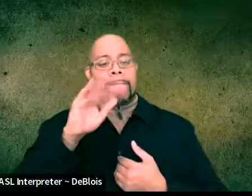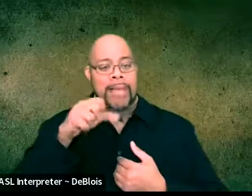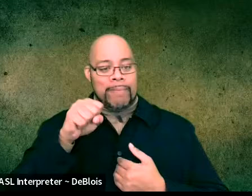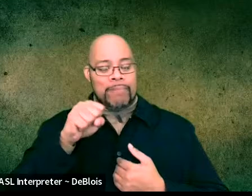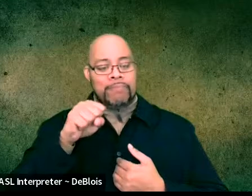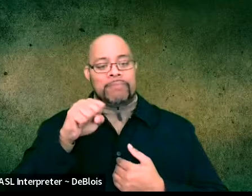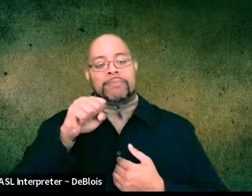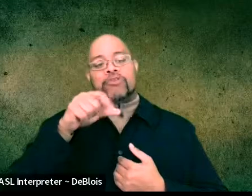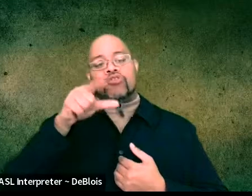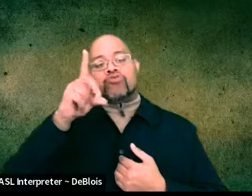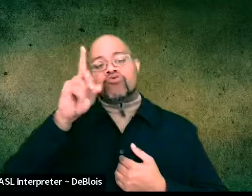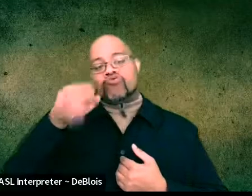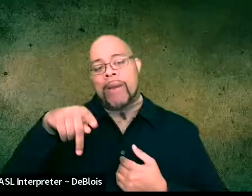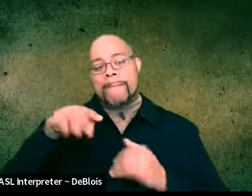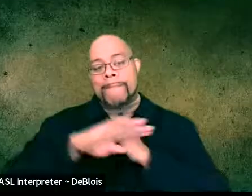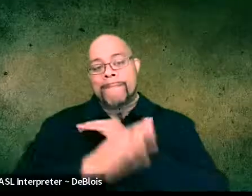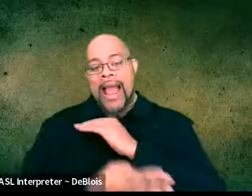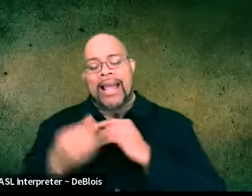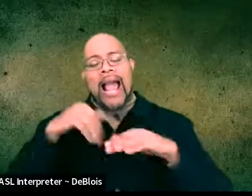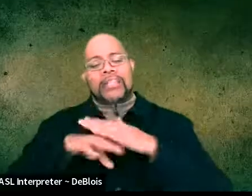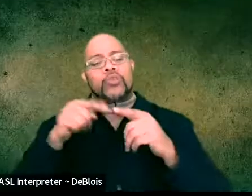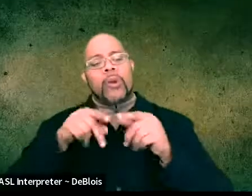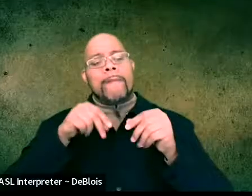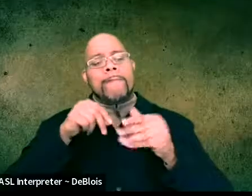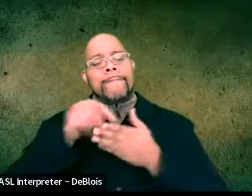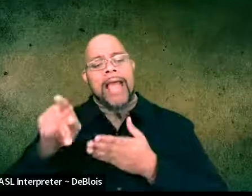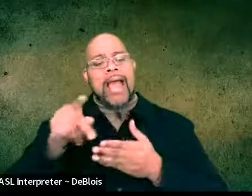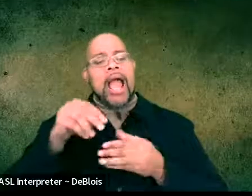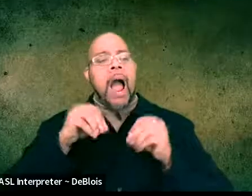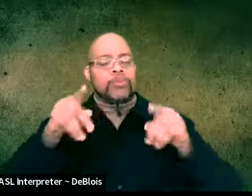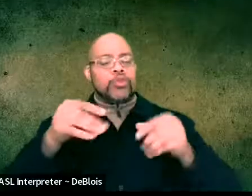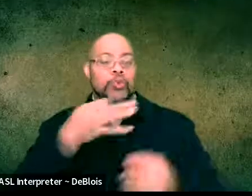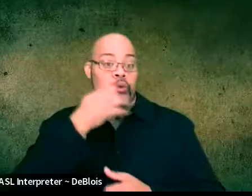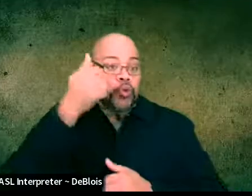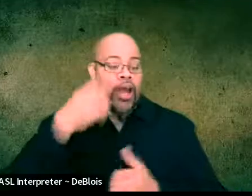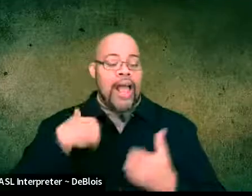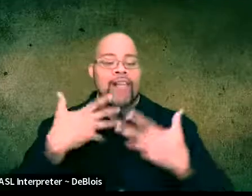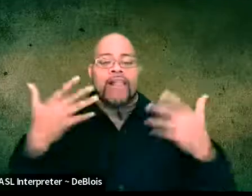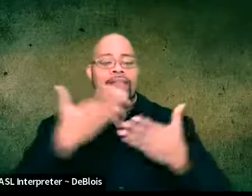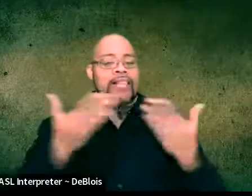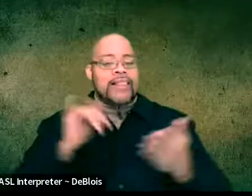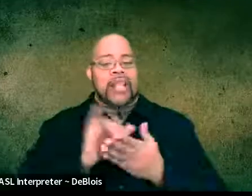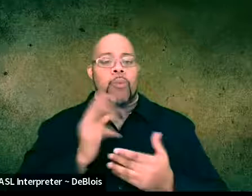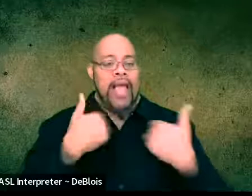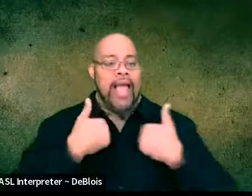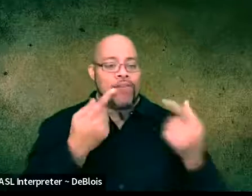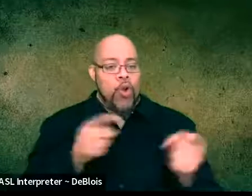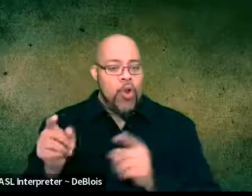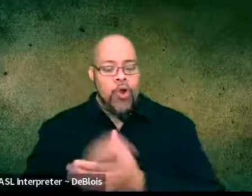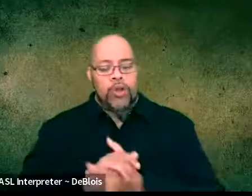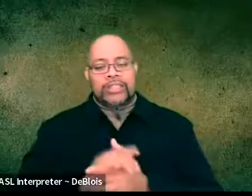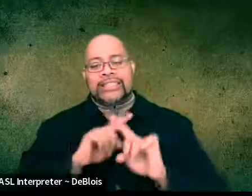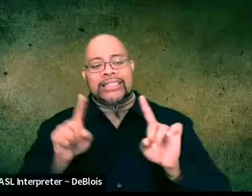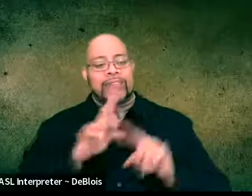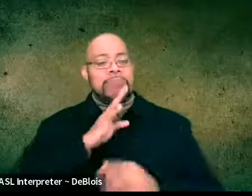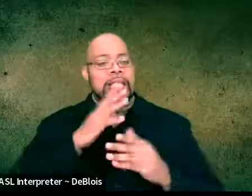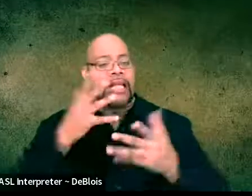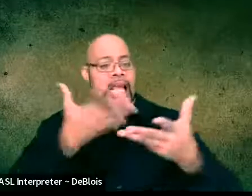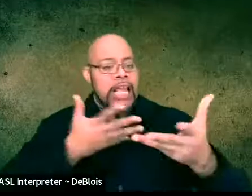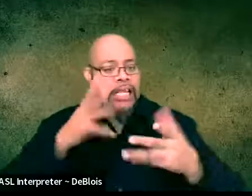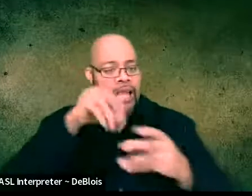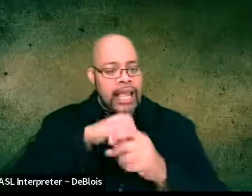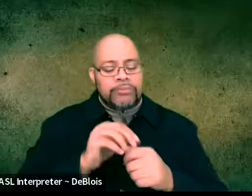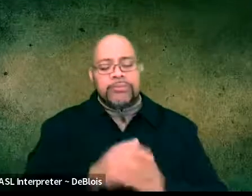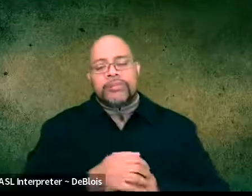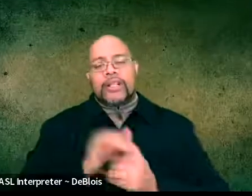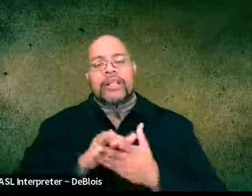also the access to the pay opportunities a bit sooner. So there are a lot of things that we have going on, different speaking engagements and